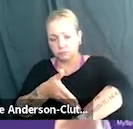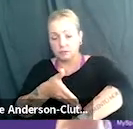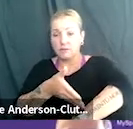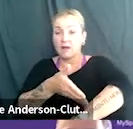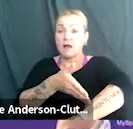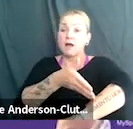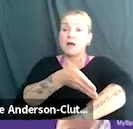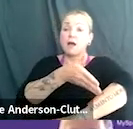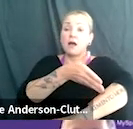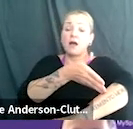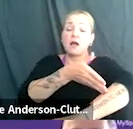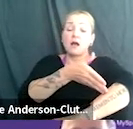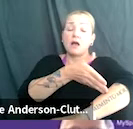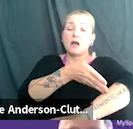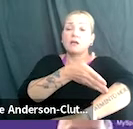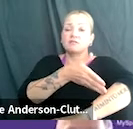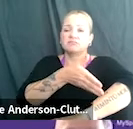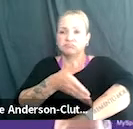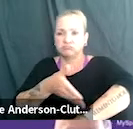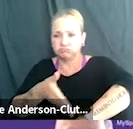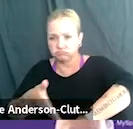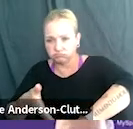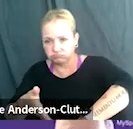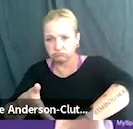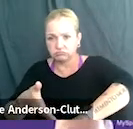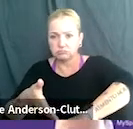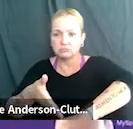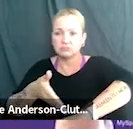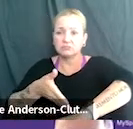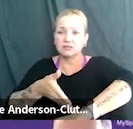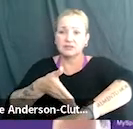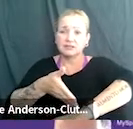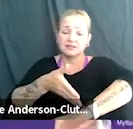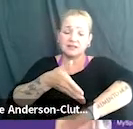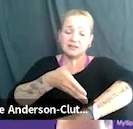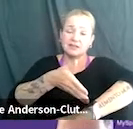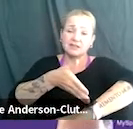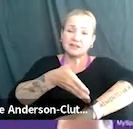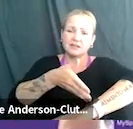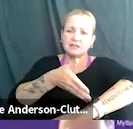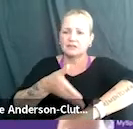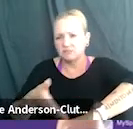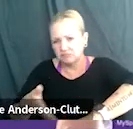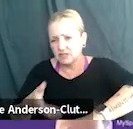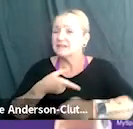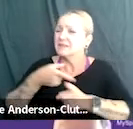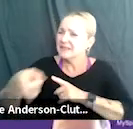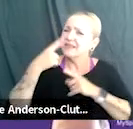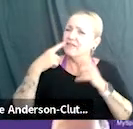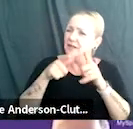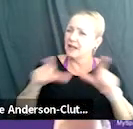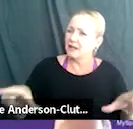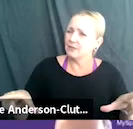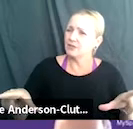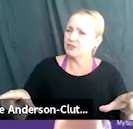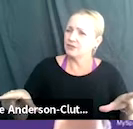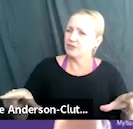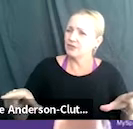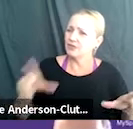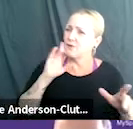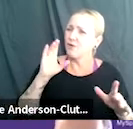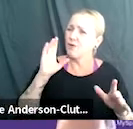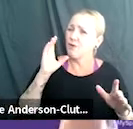episode. So it's sort of like a somewhat downward course in terms of his language, with sort of ups and downs, but the downward trend